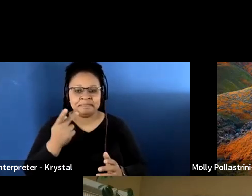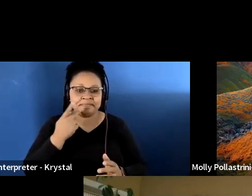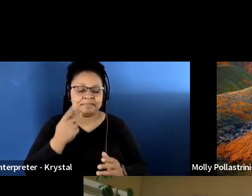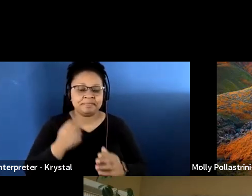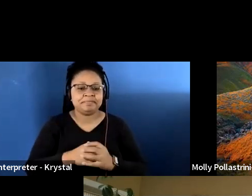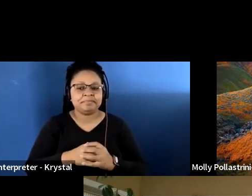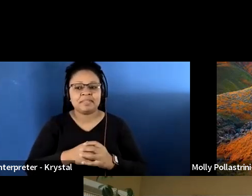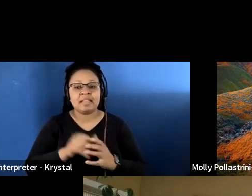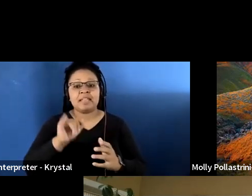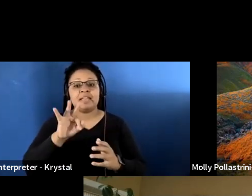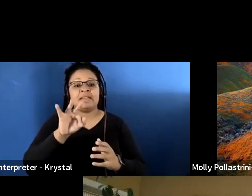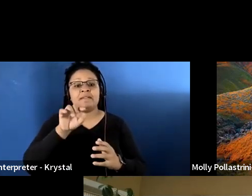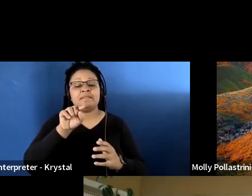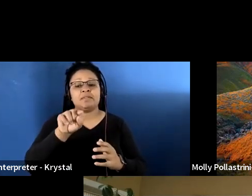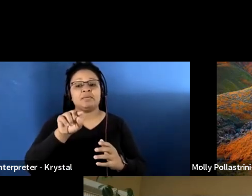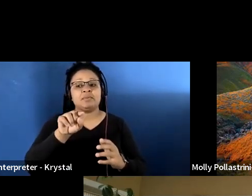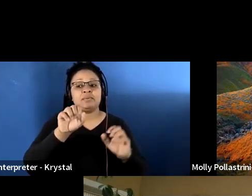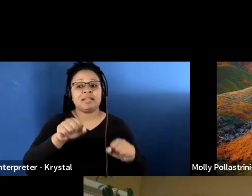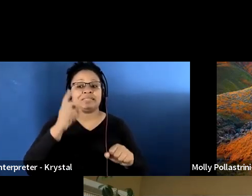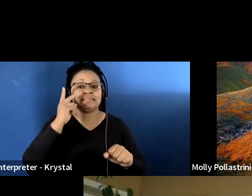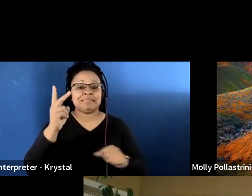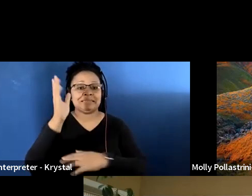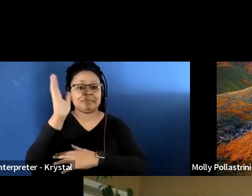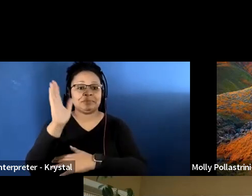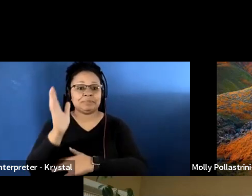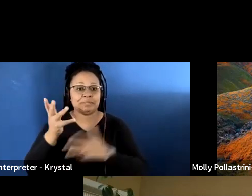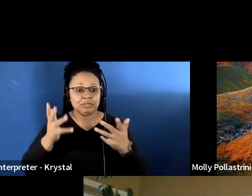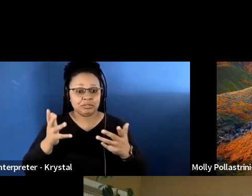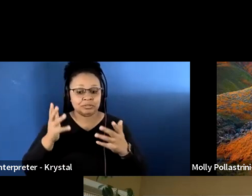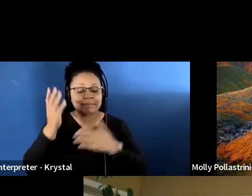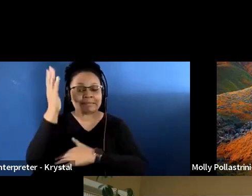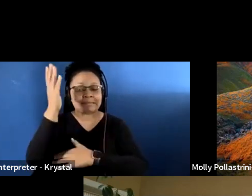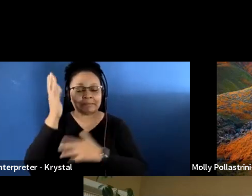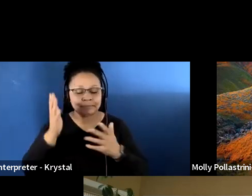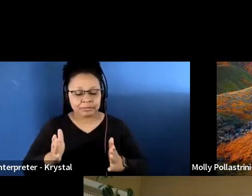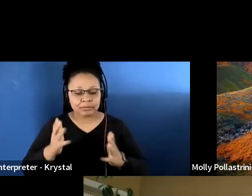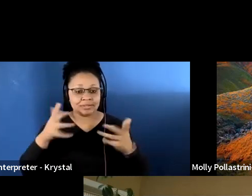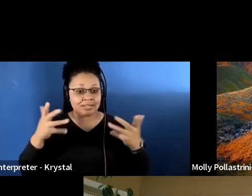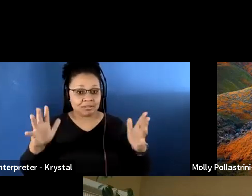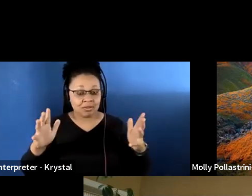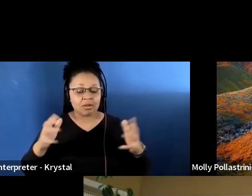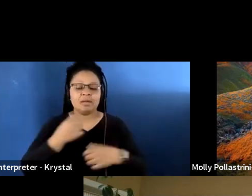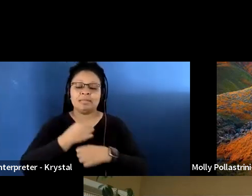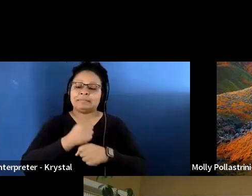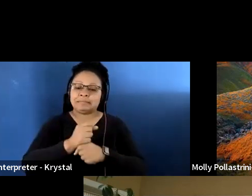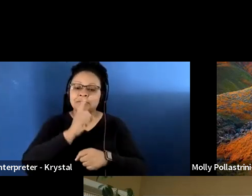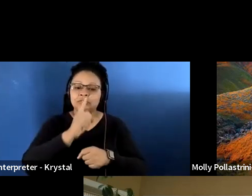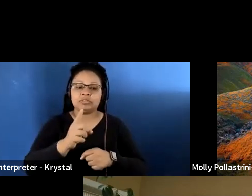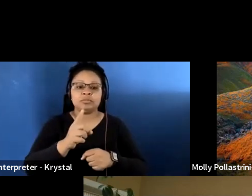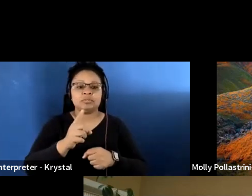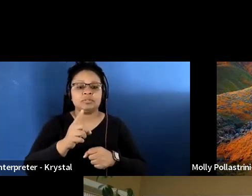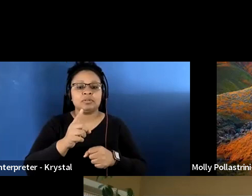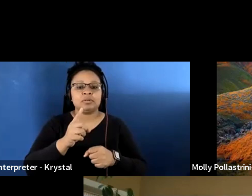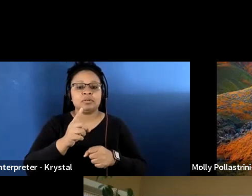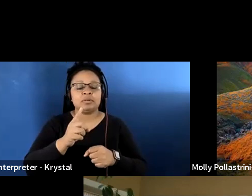you are only able to see the speaker, make sure you are in the gallery view so you